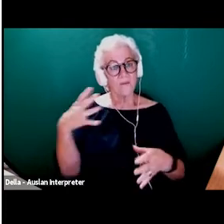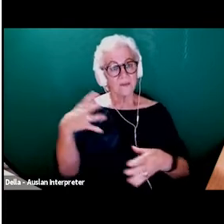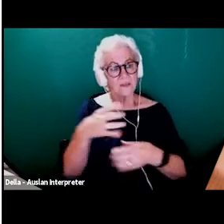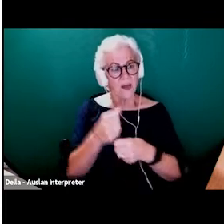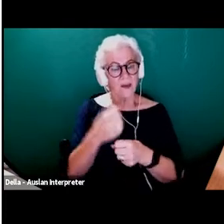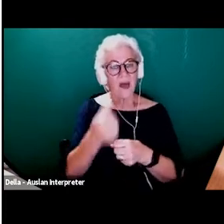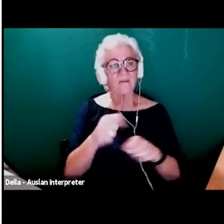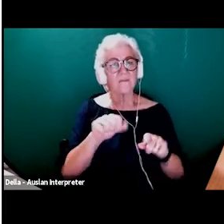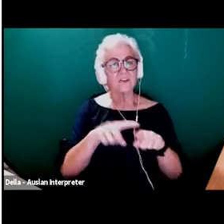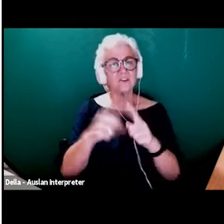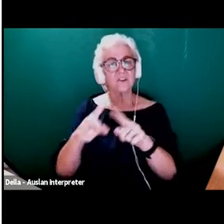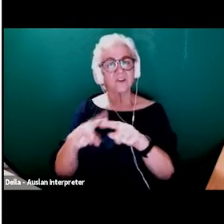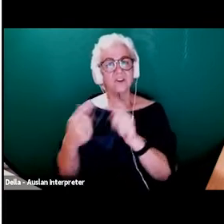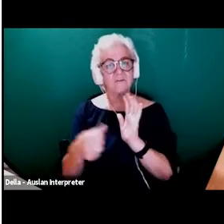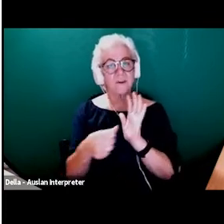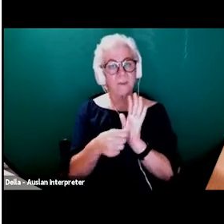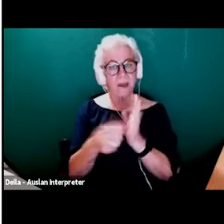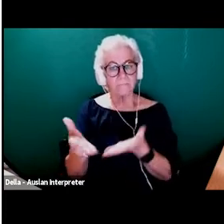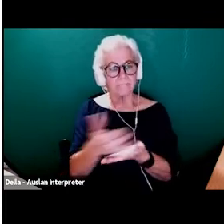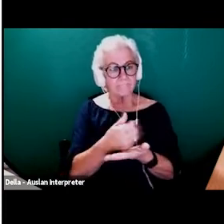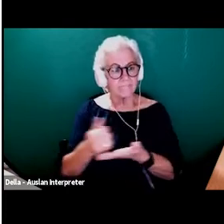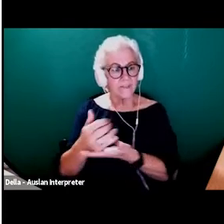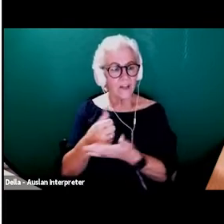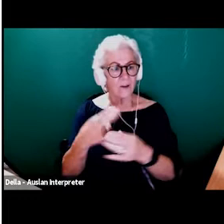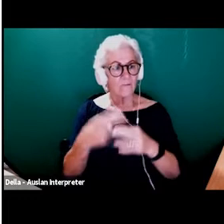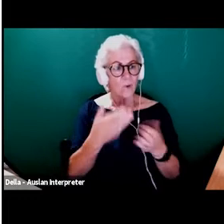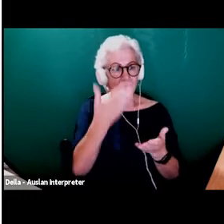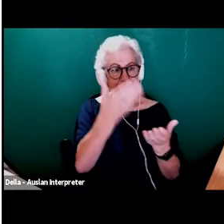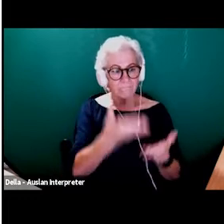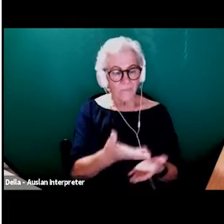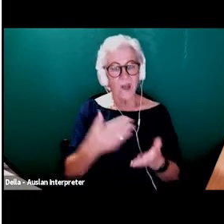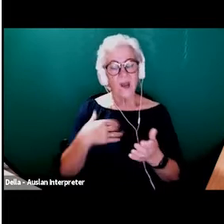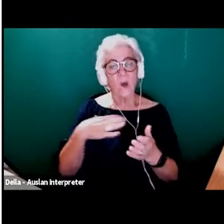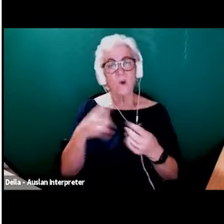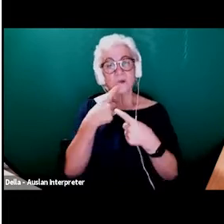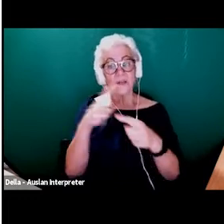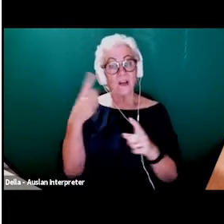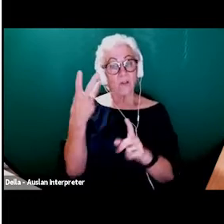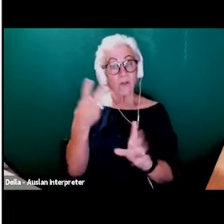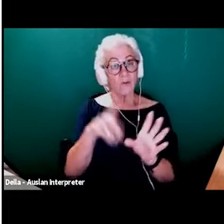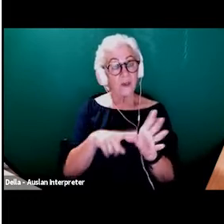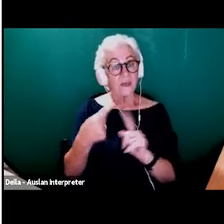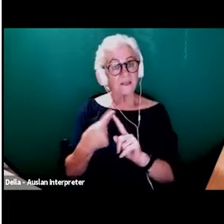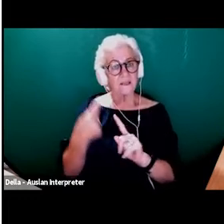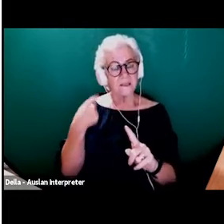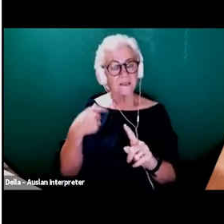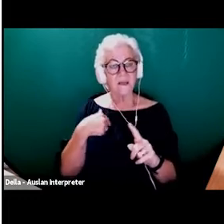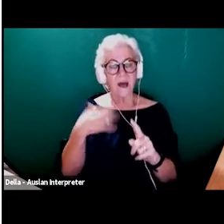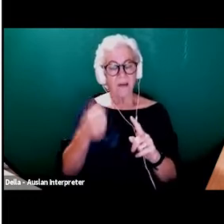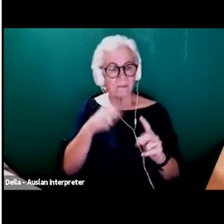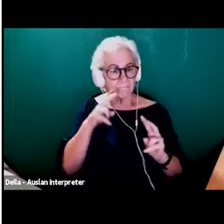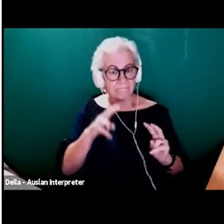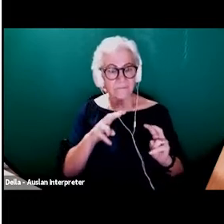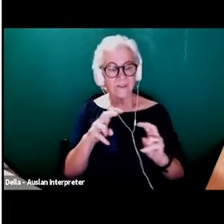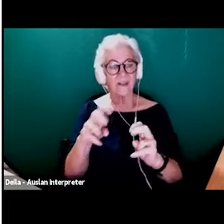multiple sources, so I'd just like to acknowledge those. And I'd just like to disclose that in the past 3 years, I've been an investigator on